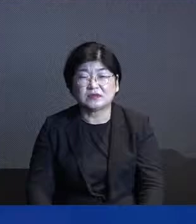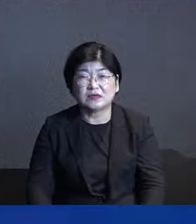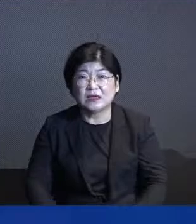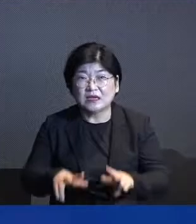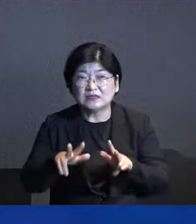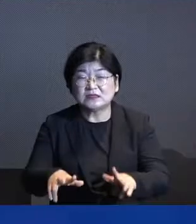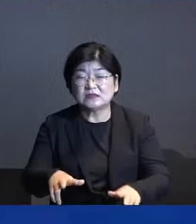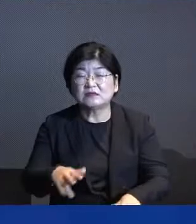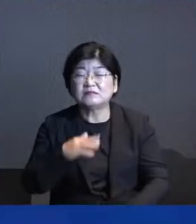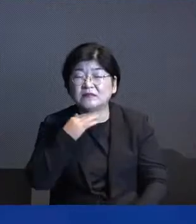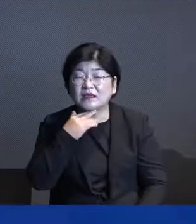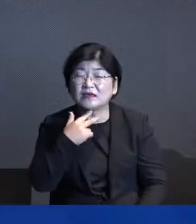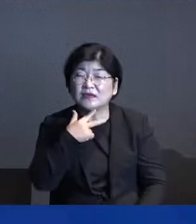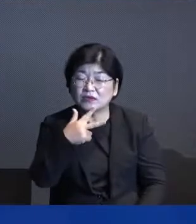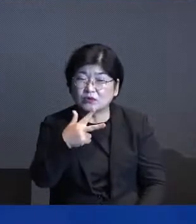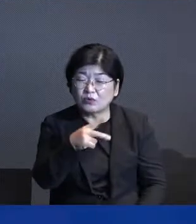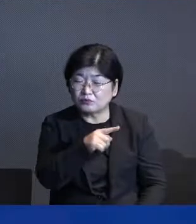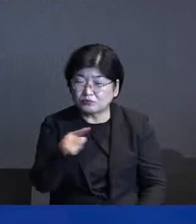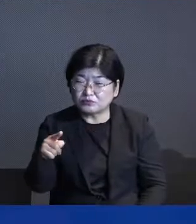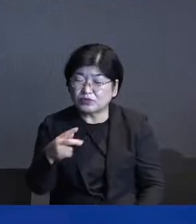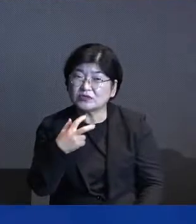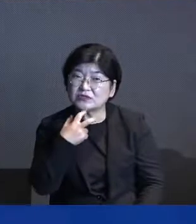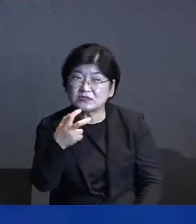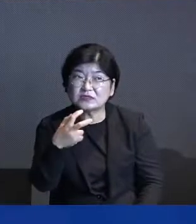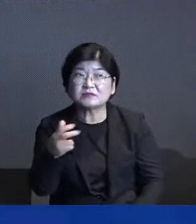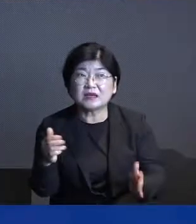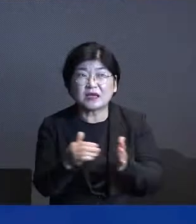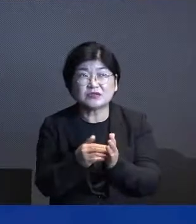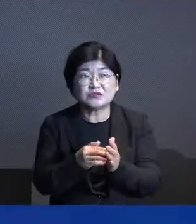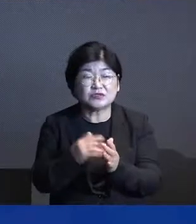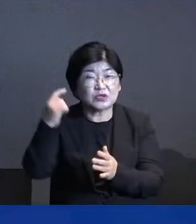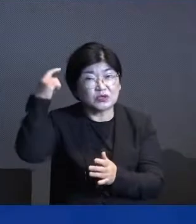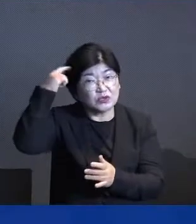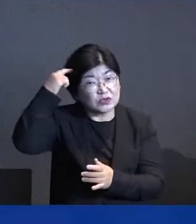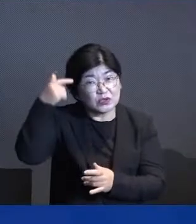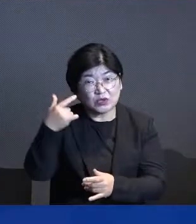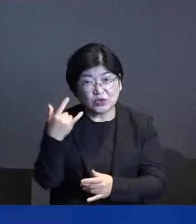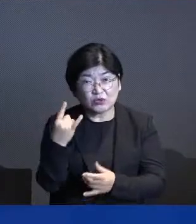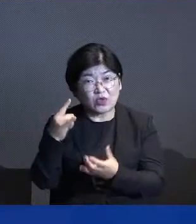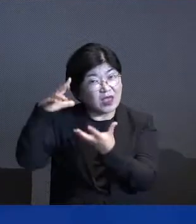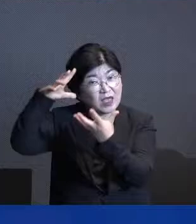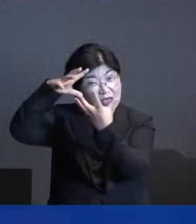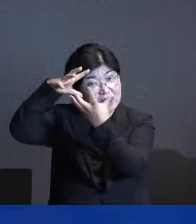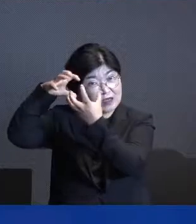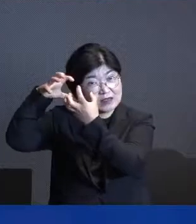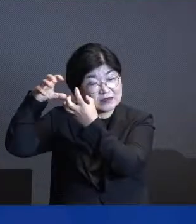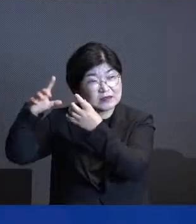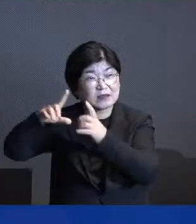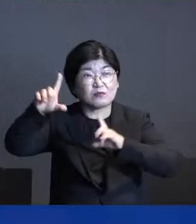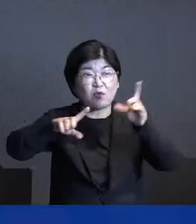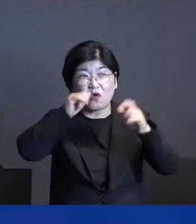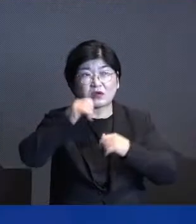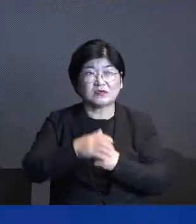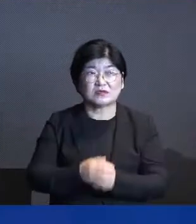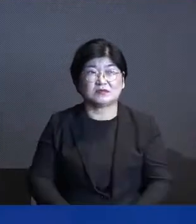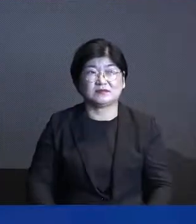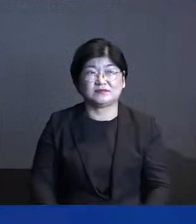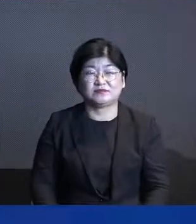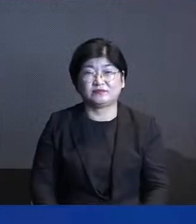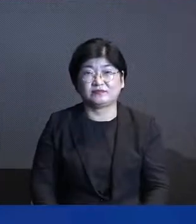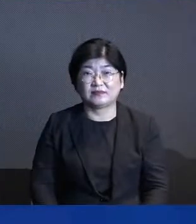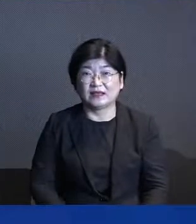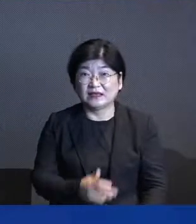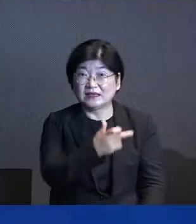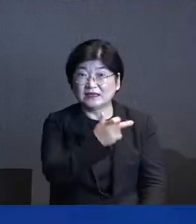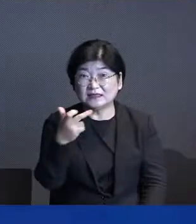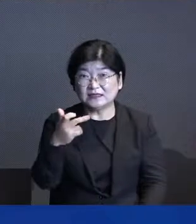overall that there are decreases in brain volumes and thinning